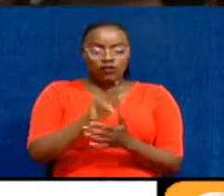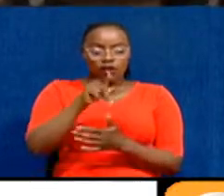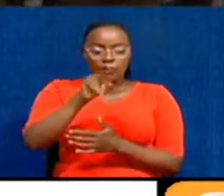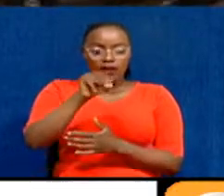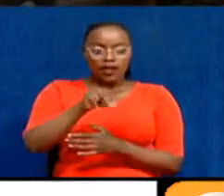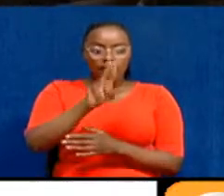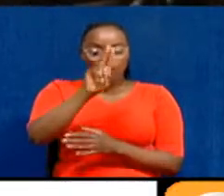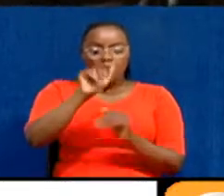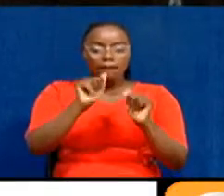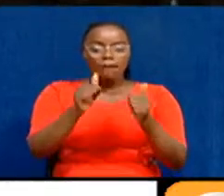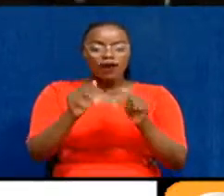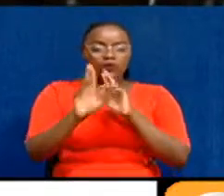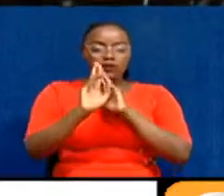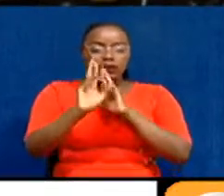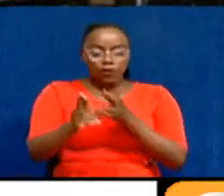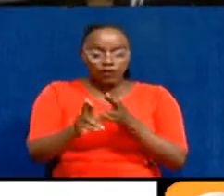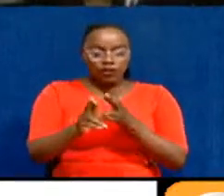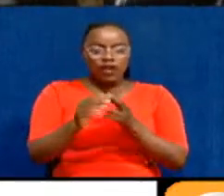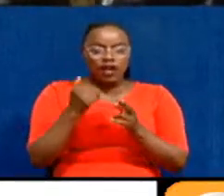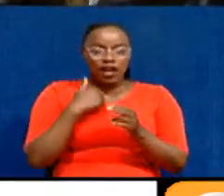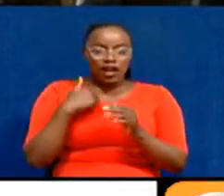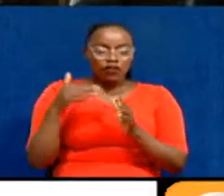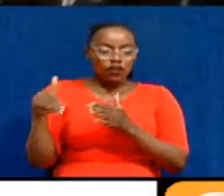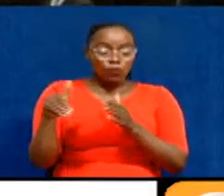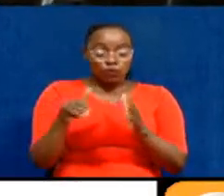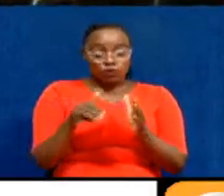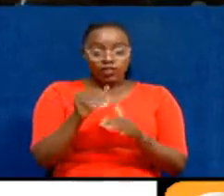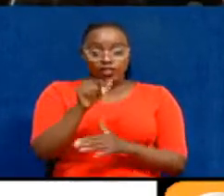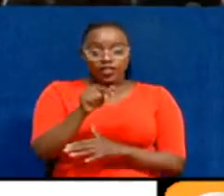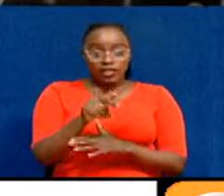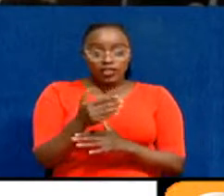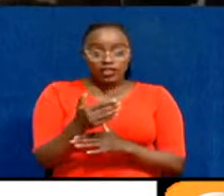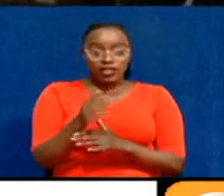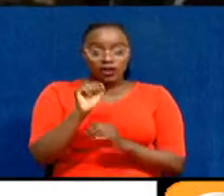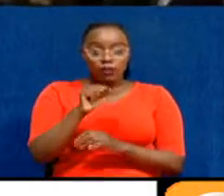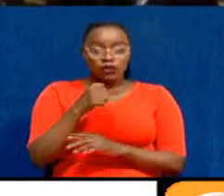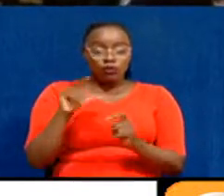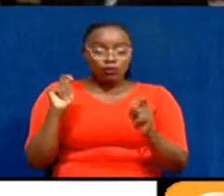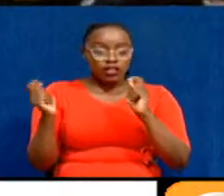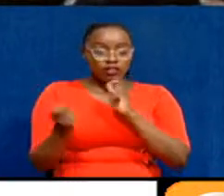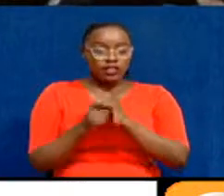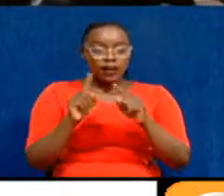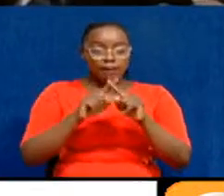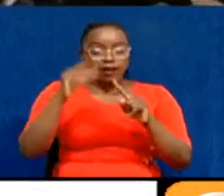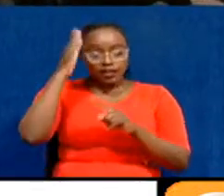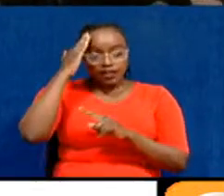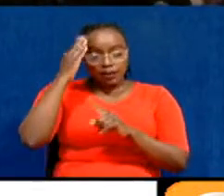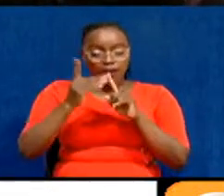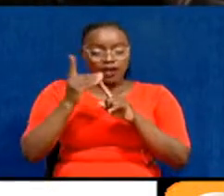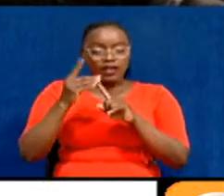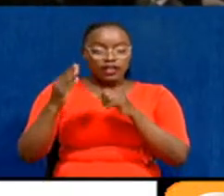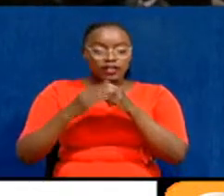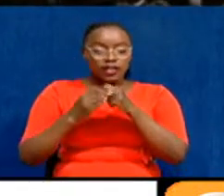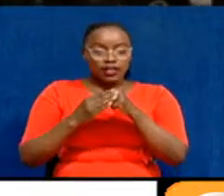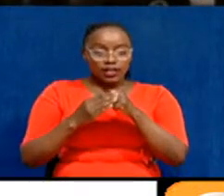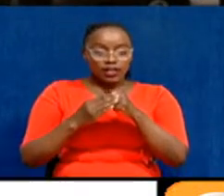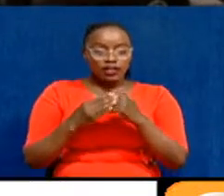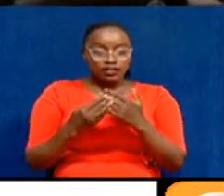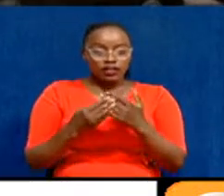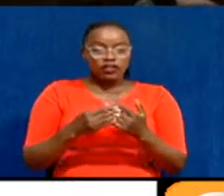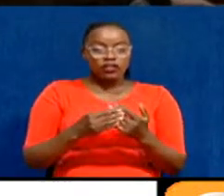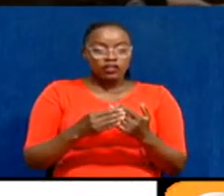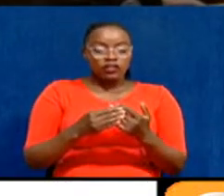PNU, had not yet reported, and so there is a chance that this can be reversed. But remember, on the night of